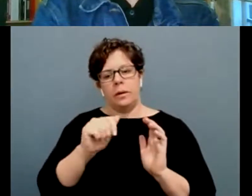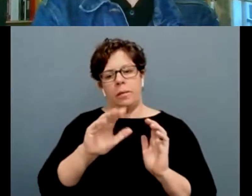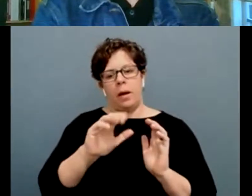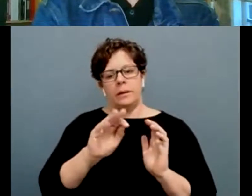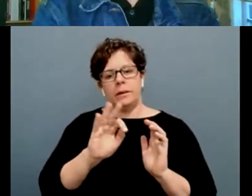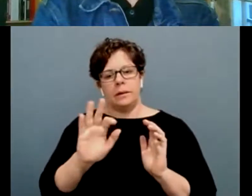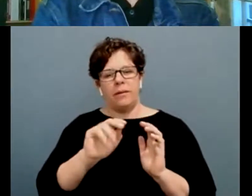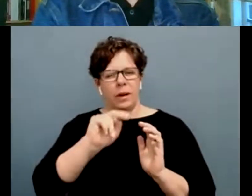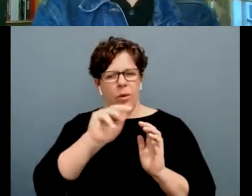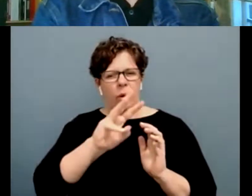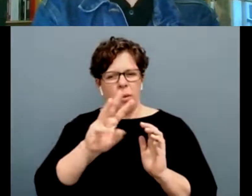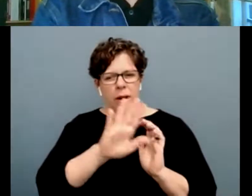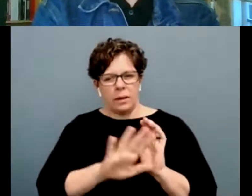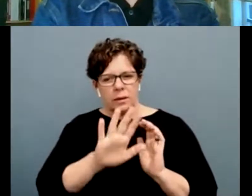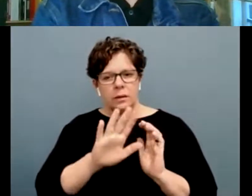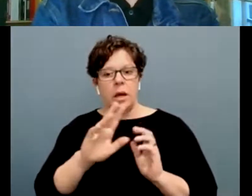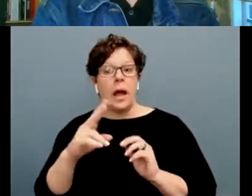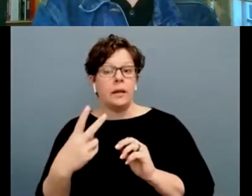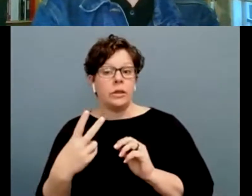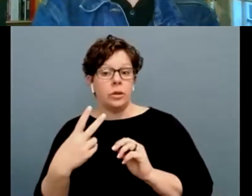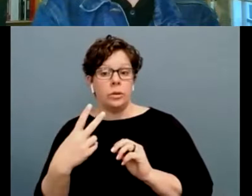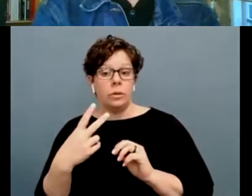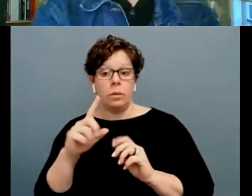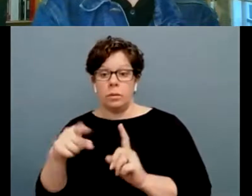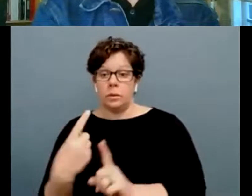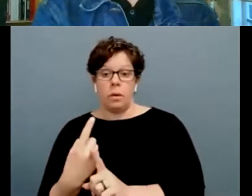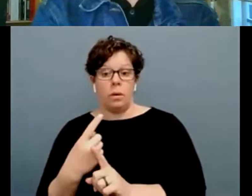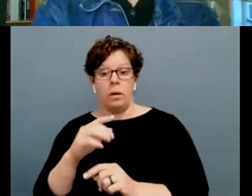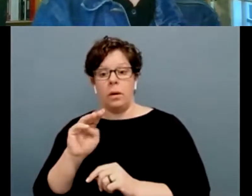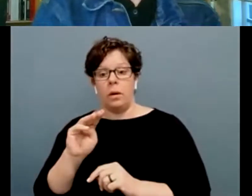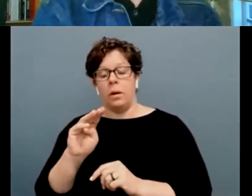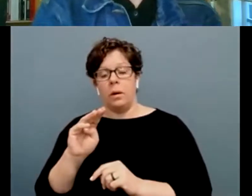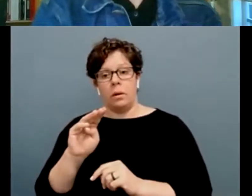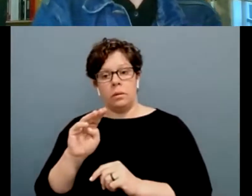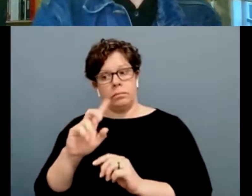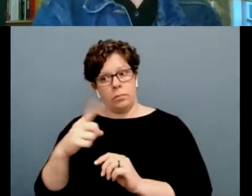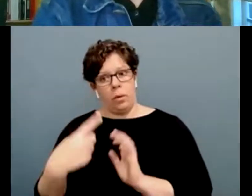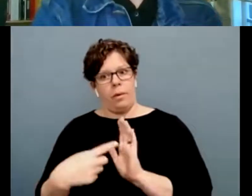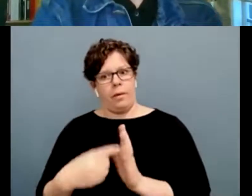had 2 solo art shows at the Boise Art Museum.